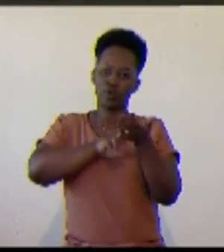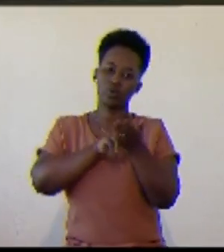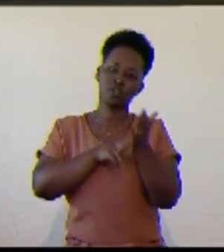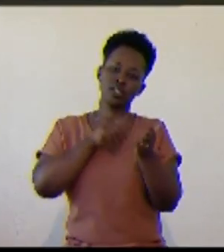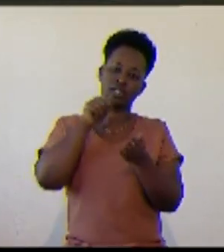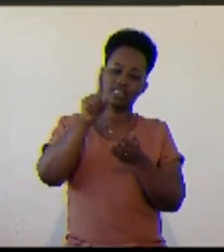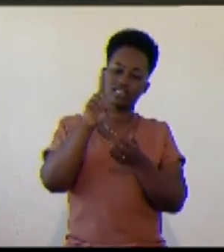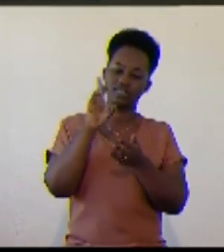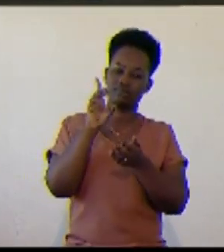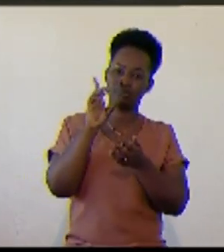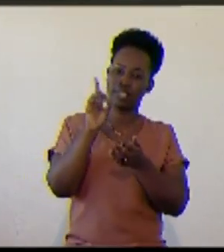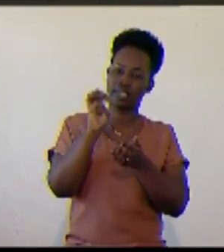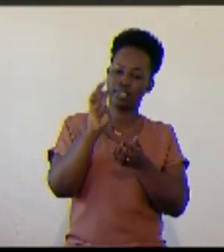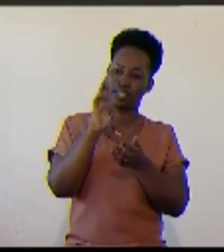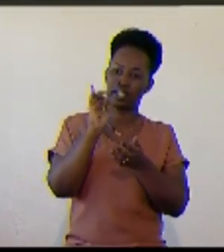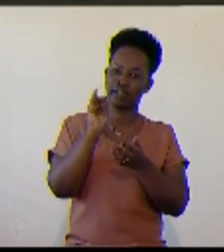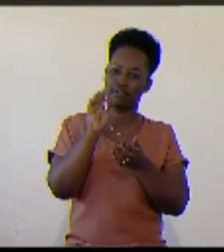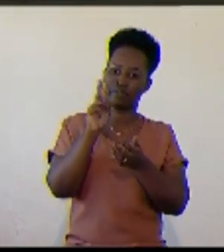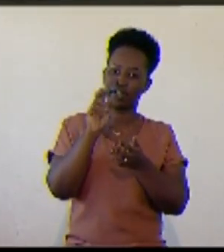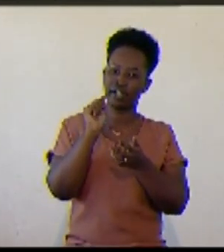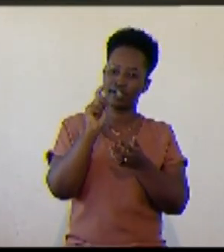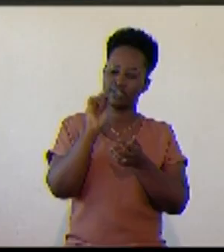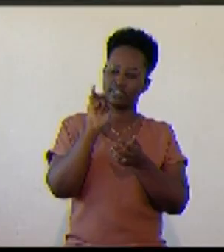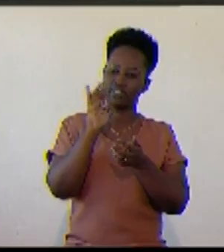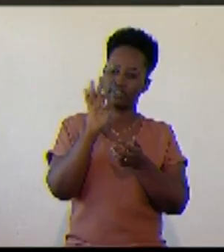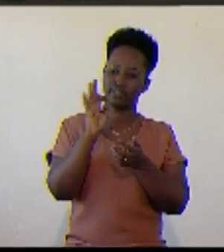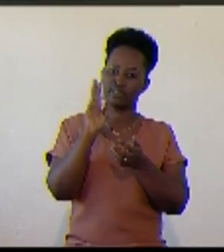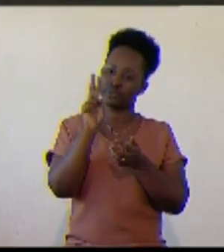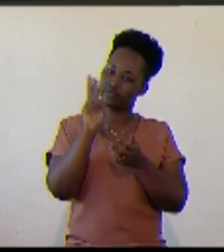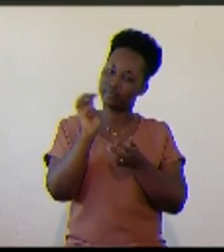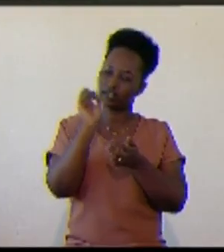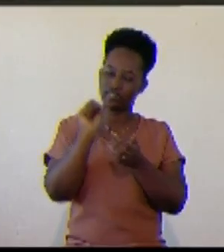in economics? Now, we have application number 1.